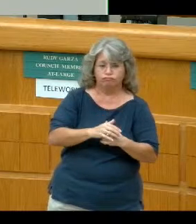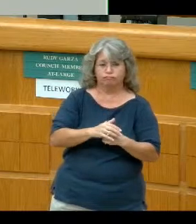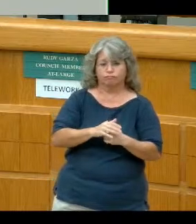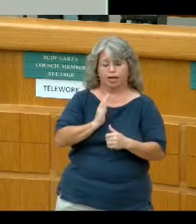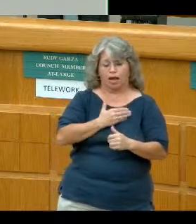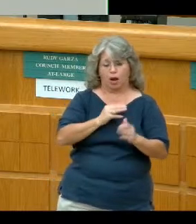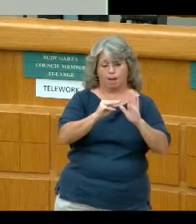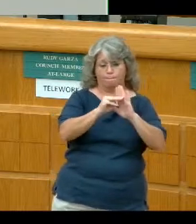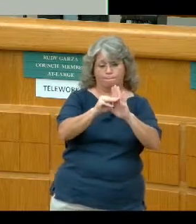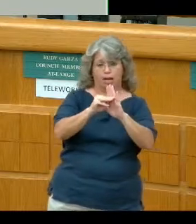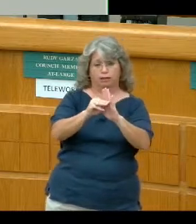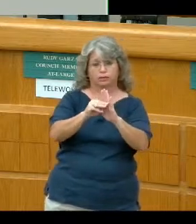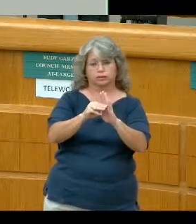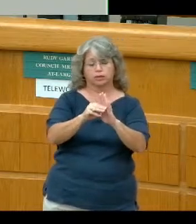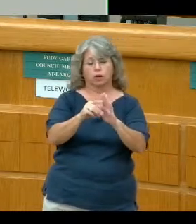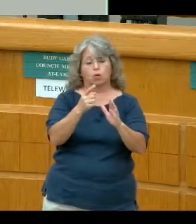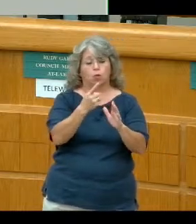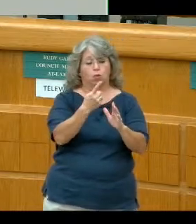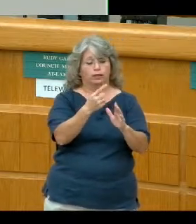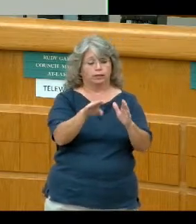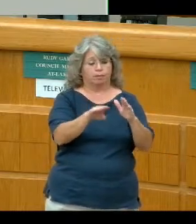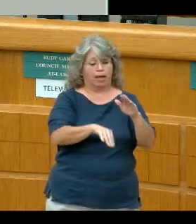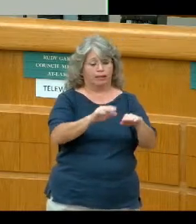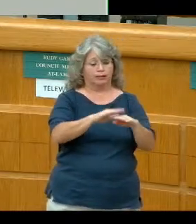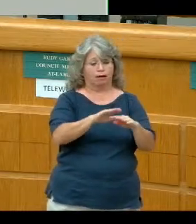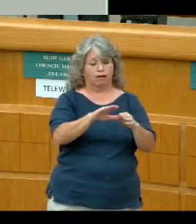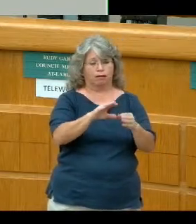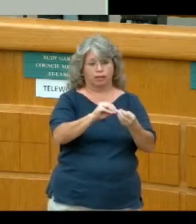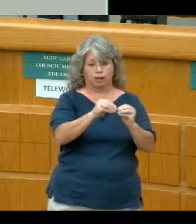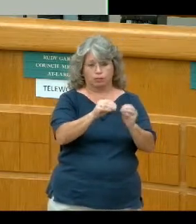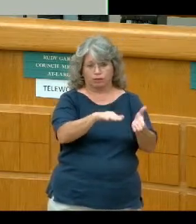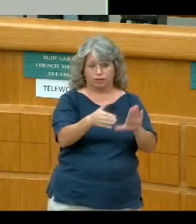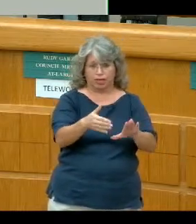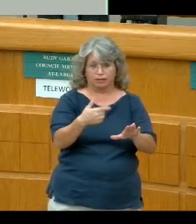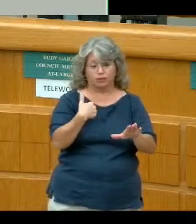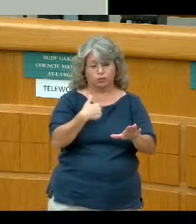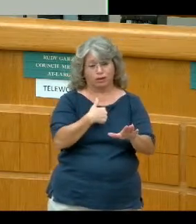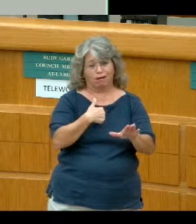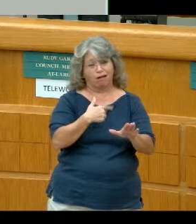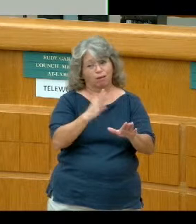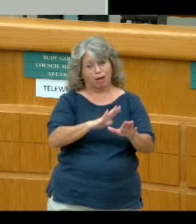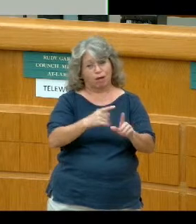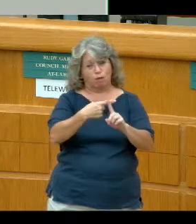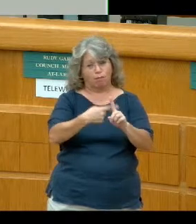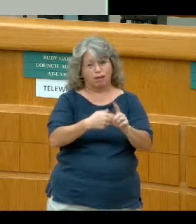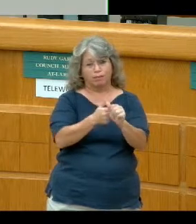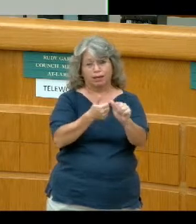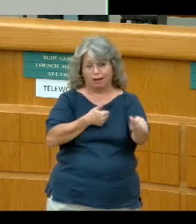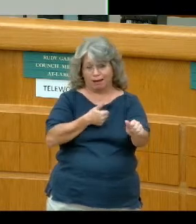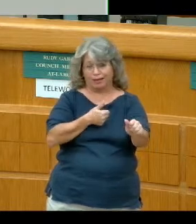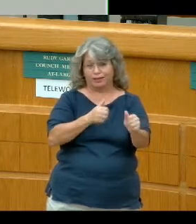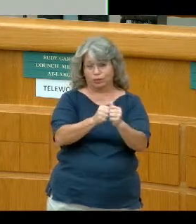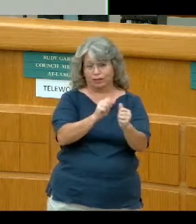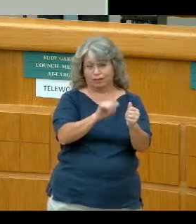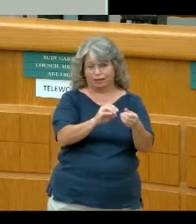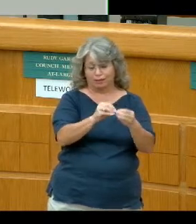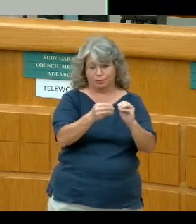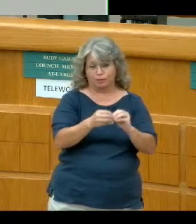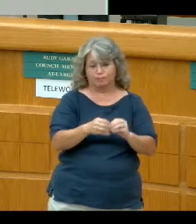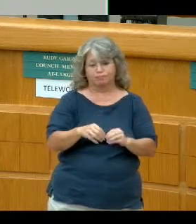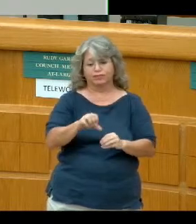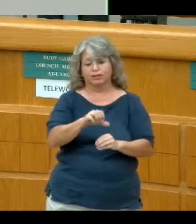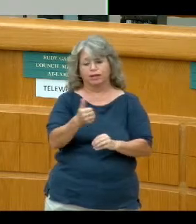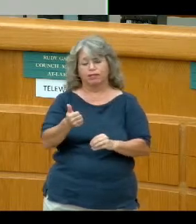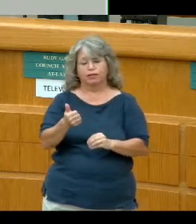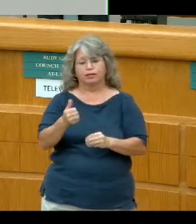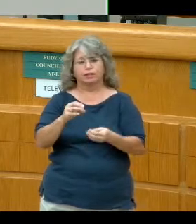estimate these transmission rates, one is based on fatalities, where we're a month behind usually on fatalities. And the other is based